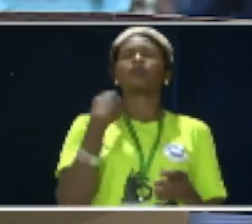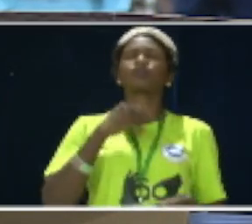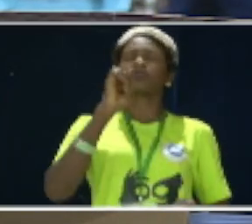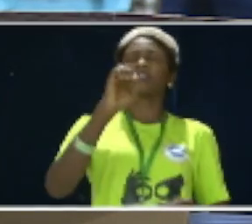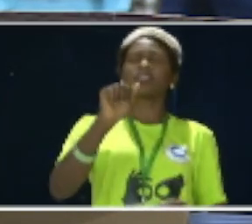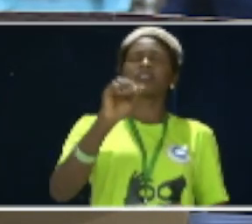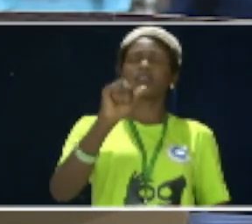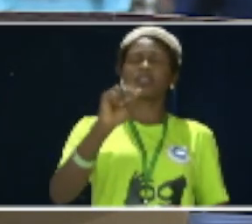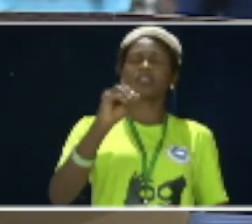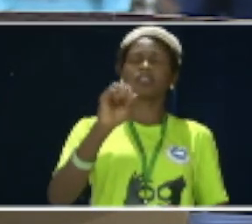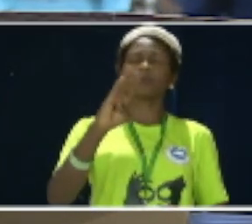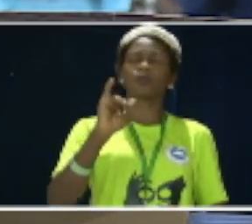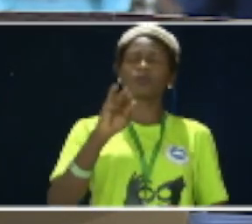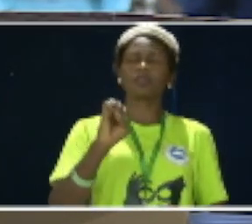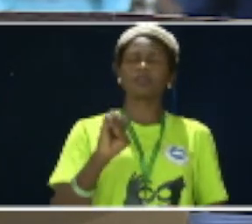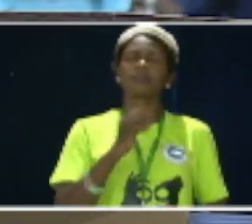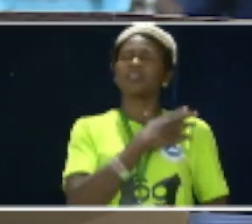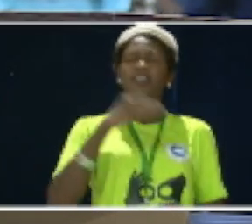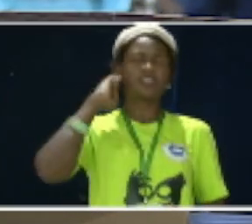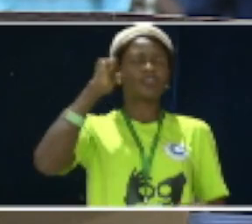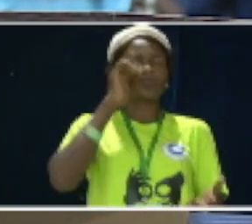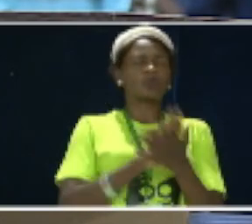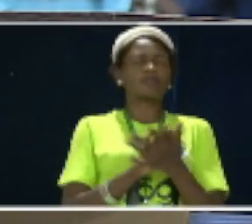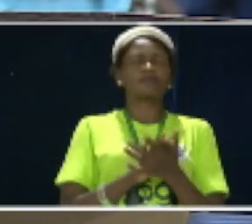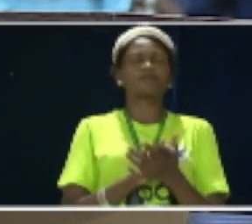Adeboye, and his wife.